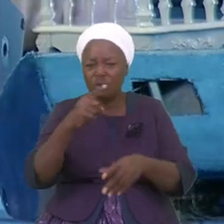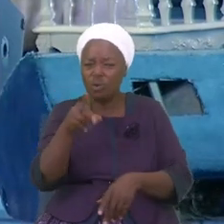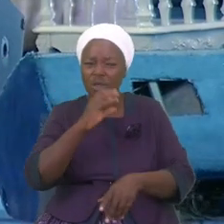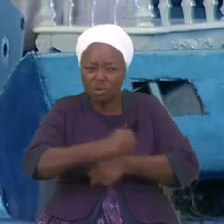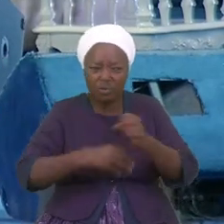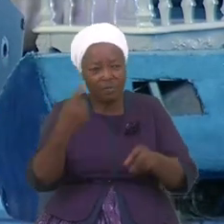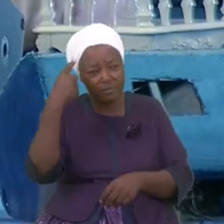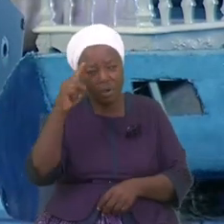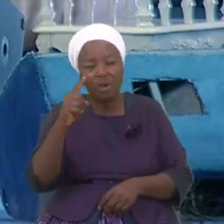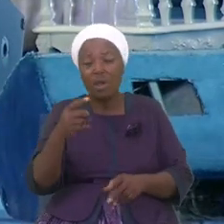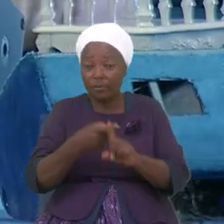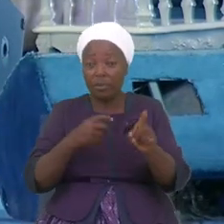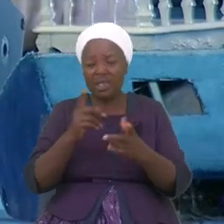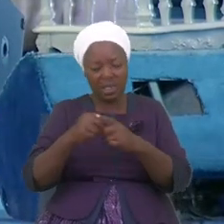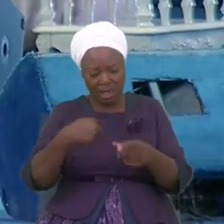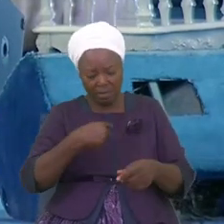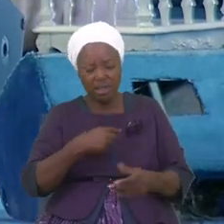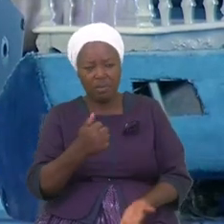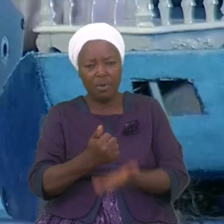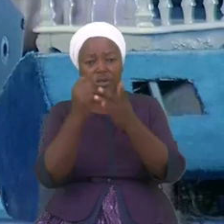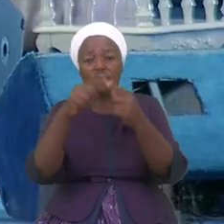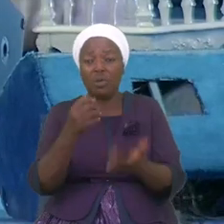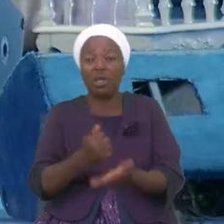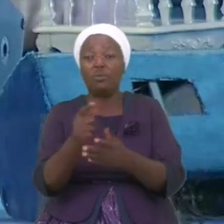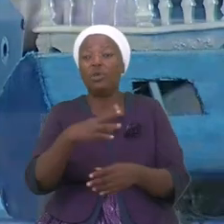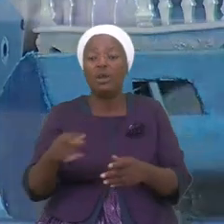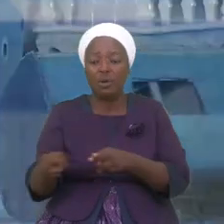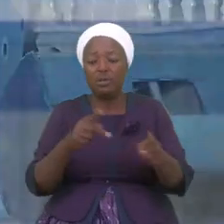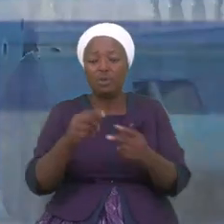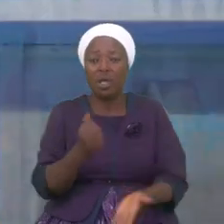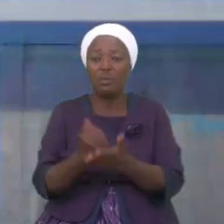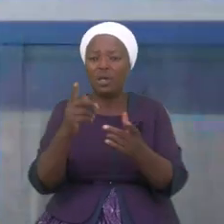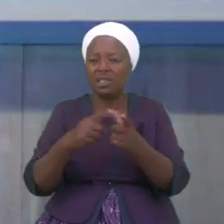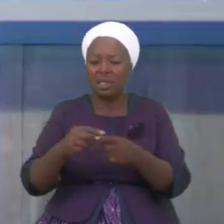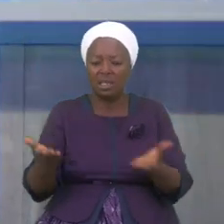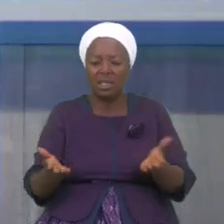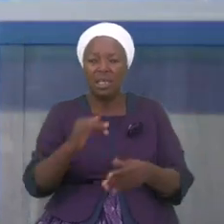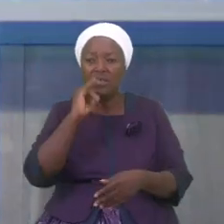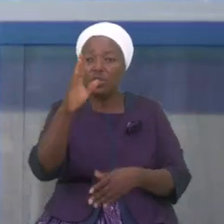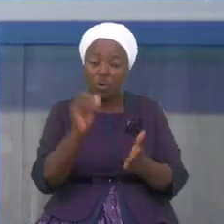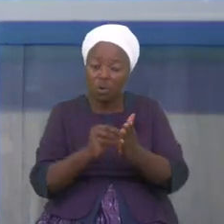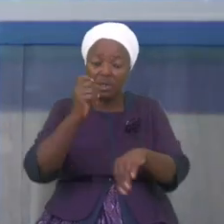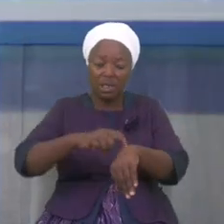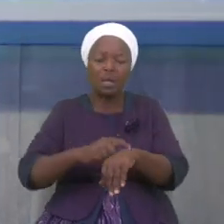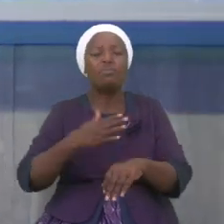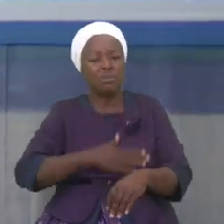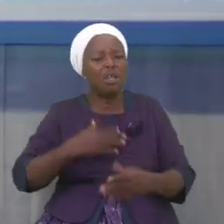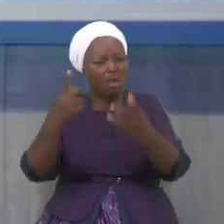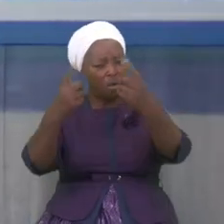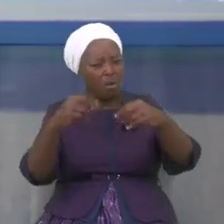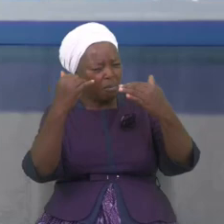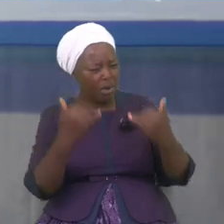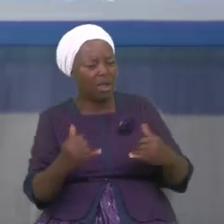you. But he says now, here is your day, here is your time. Come now, and let